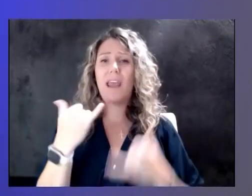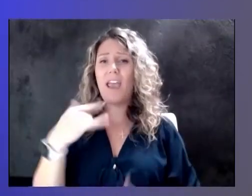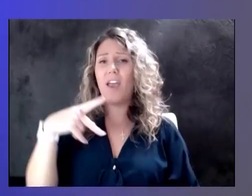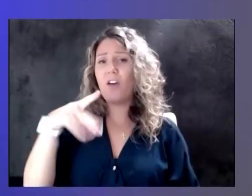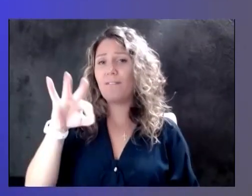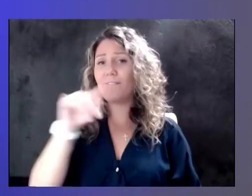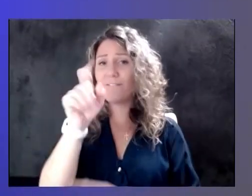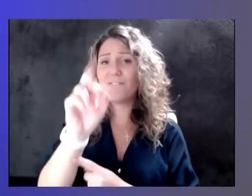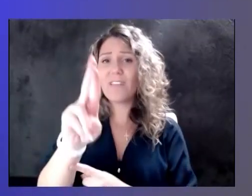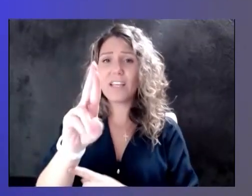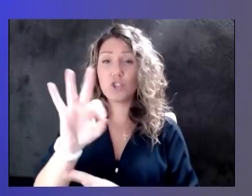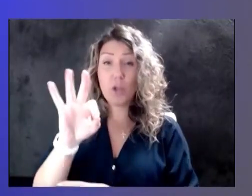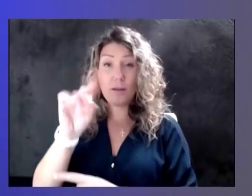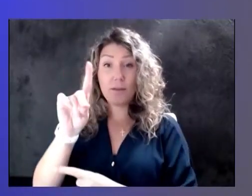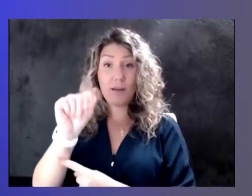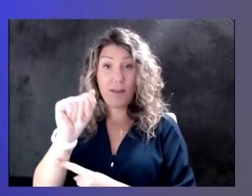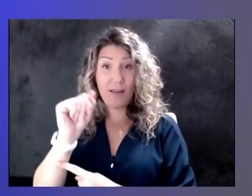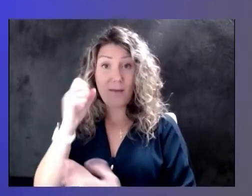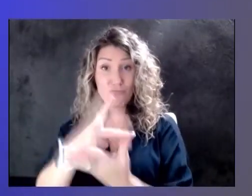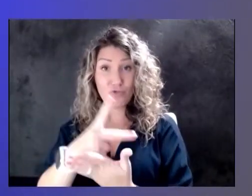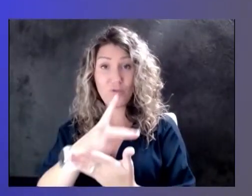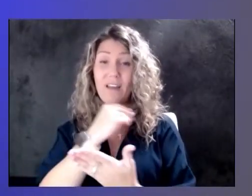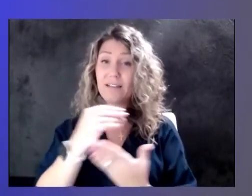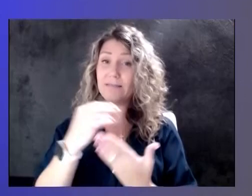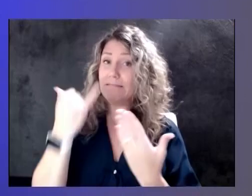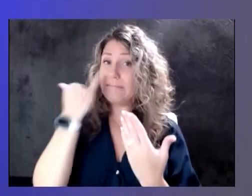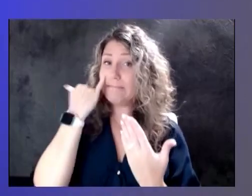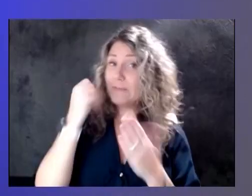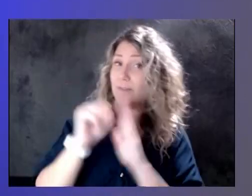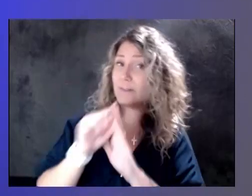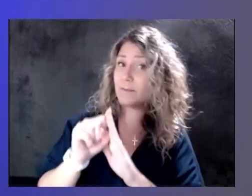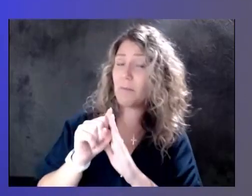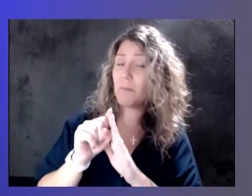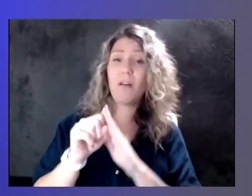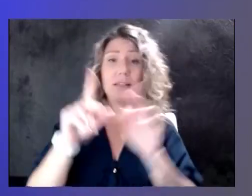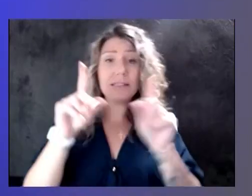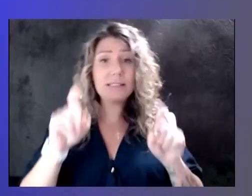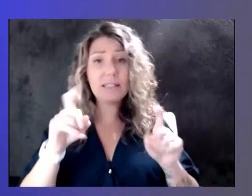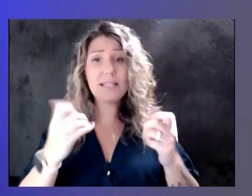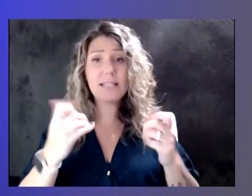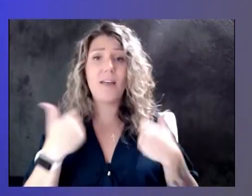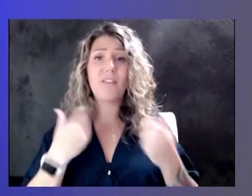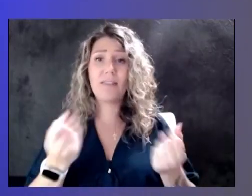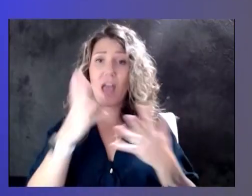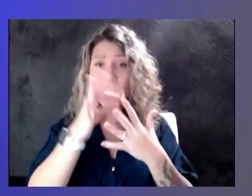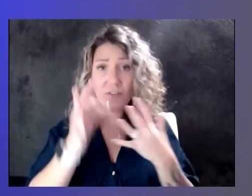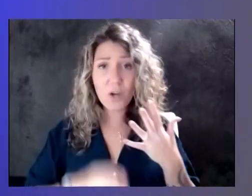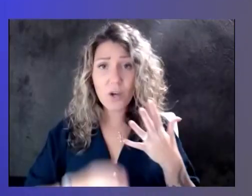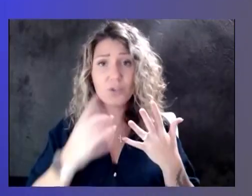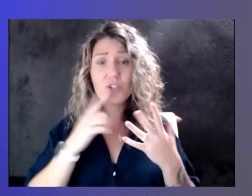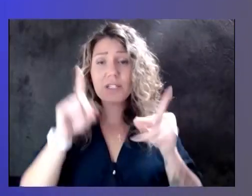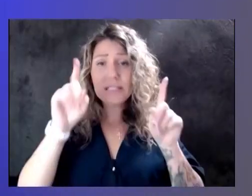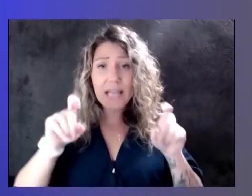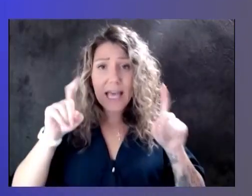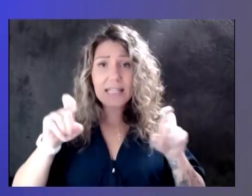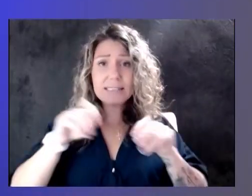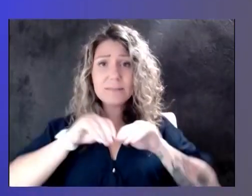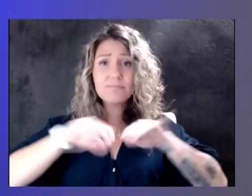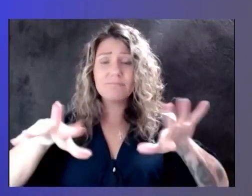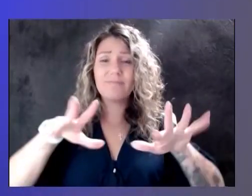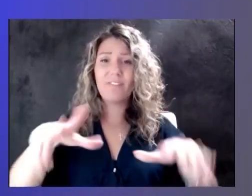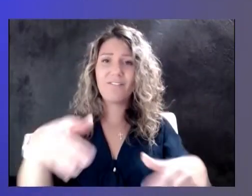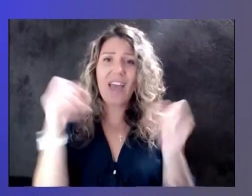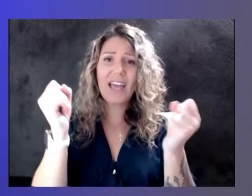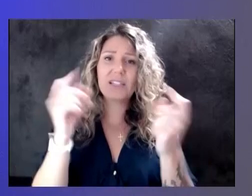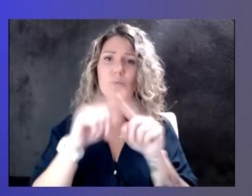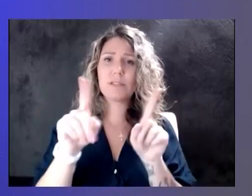And then if you're symptomatic, test. We have a lot of options. We have a lot of surge capability. We're getting tests out a lot faster. It's a very different situation than we were